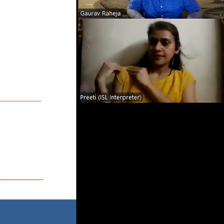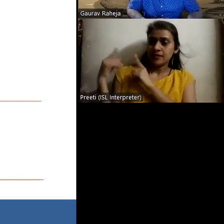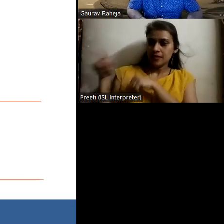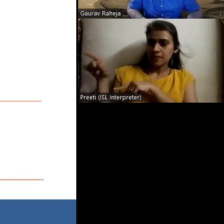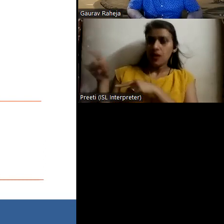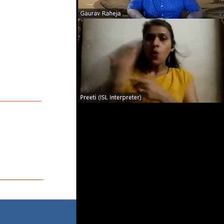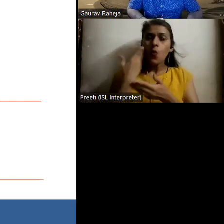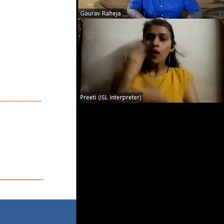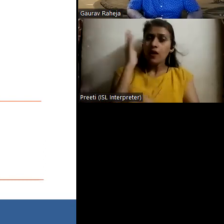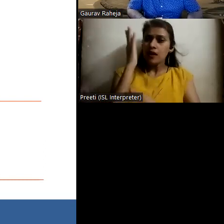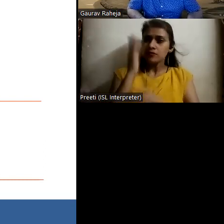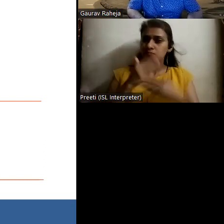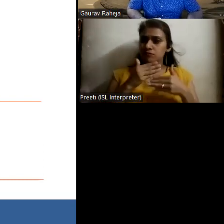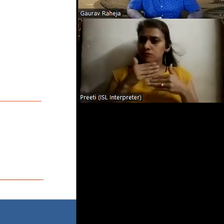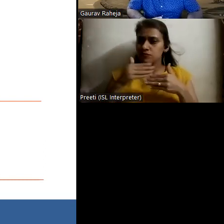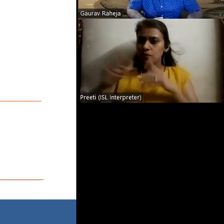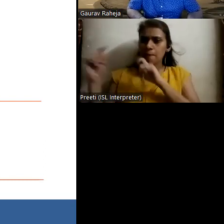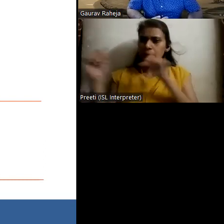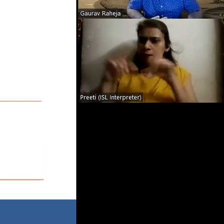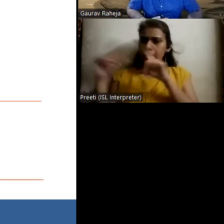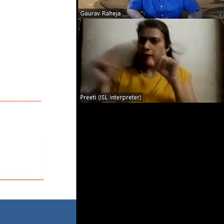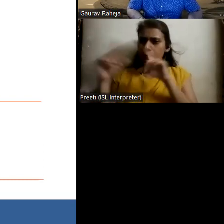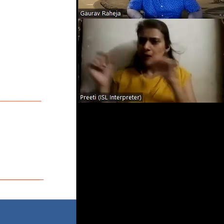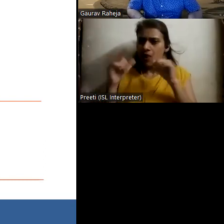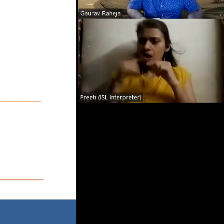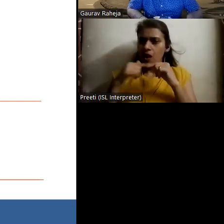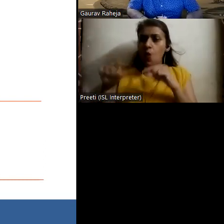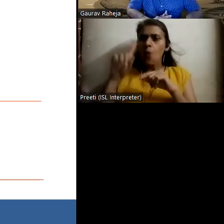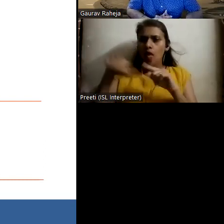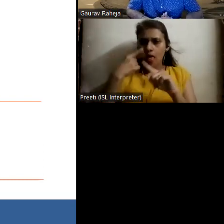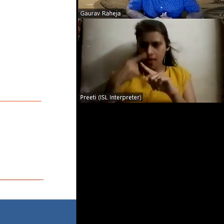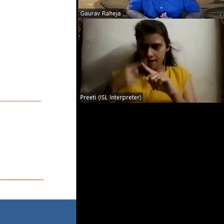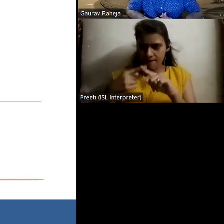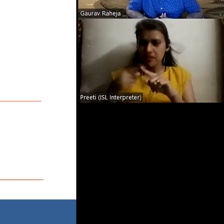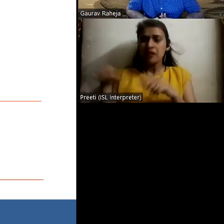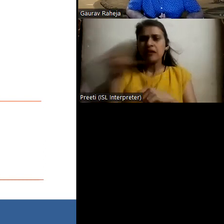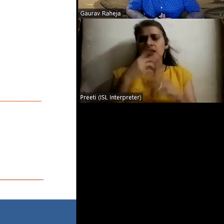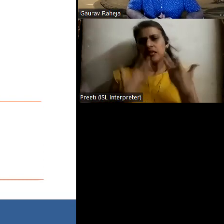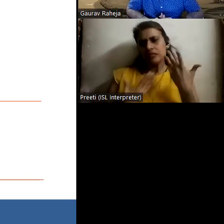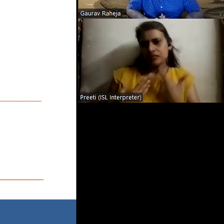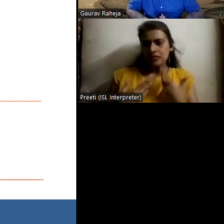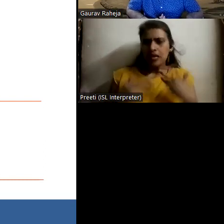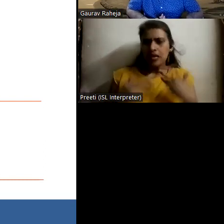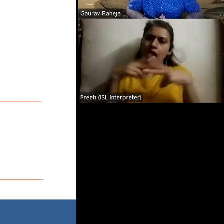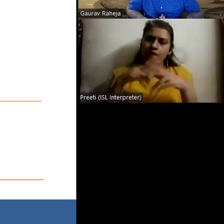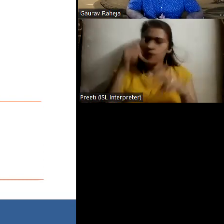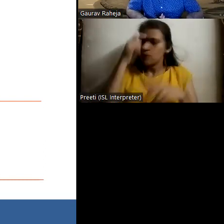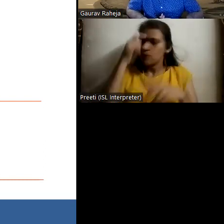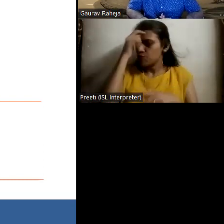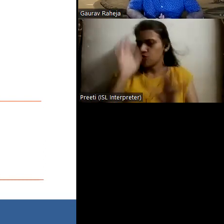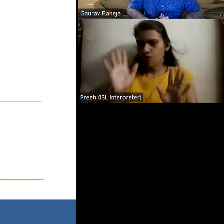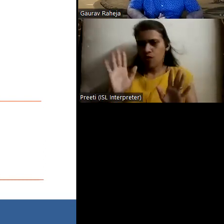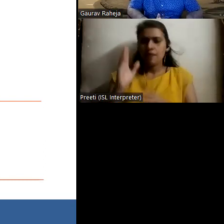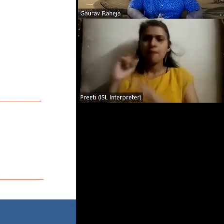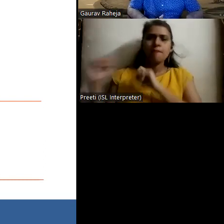when to stop. Though I know it was planned for 1.5 hours, but if people are tired before that, I have no hesitation to stop.